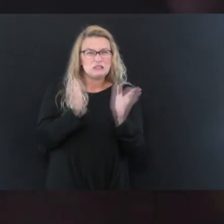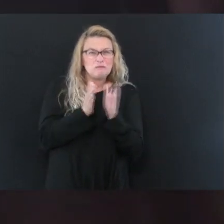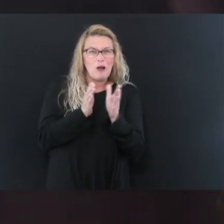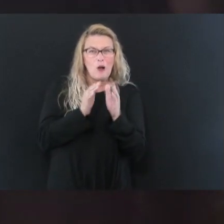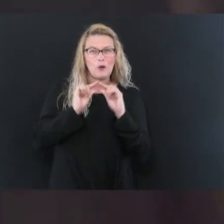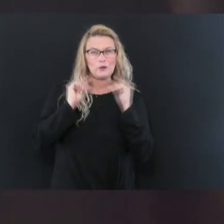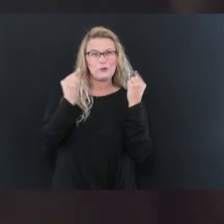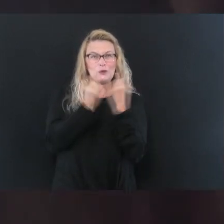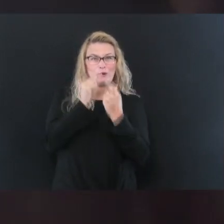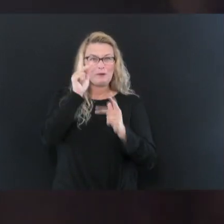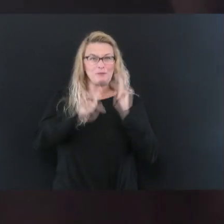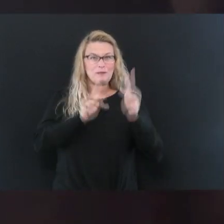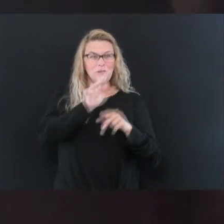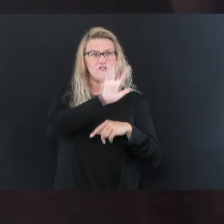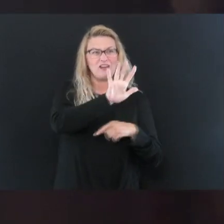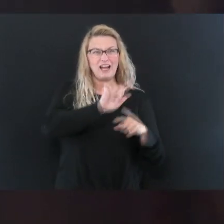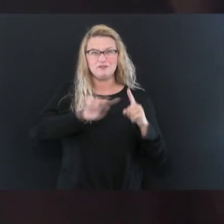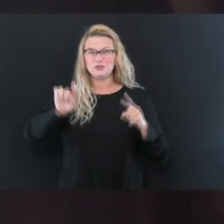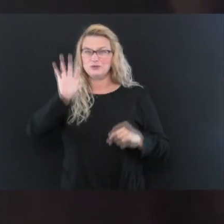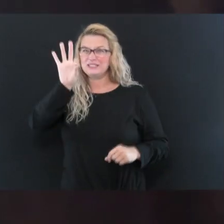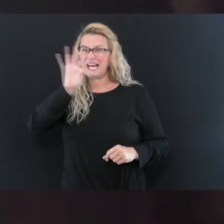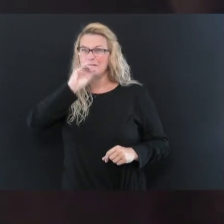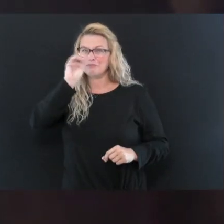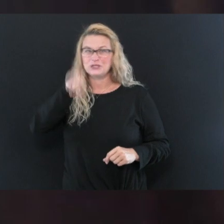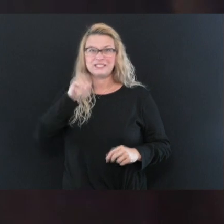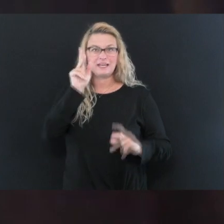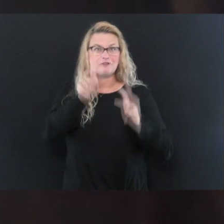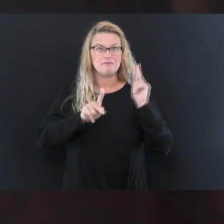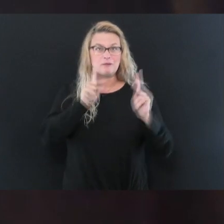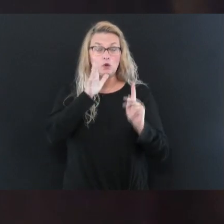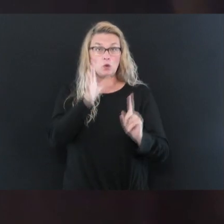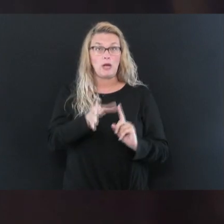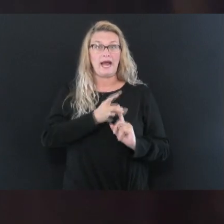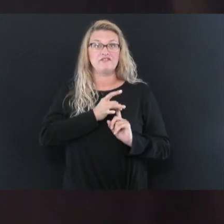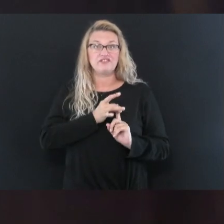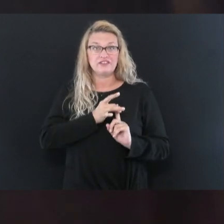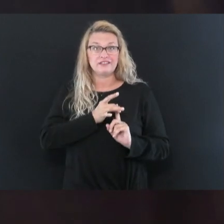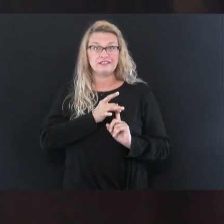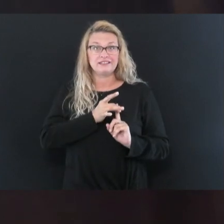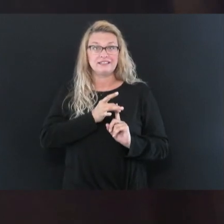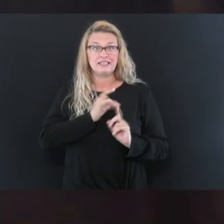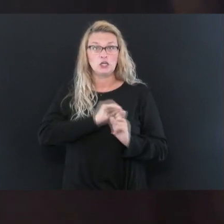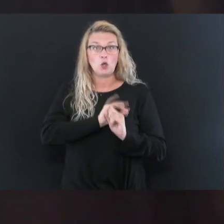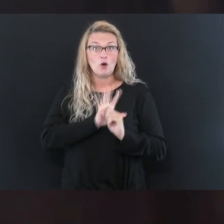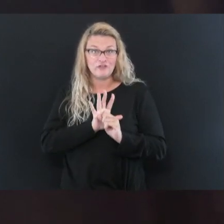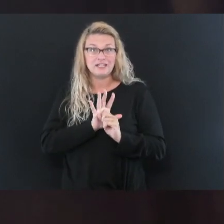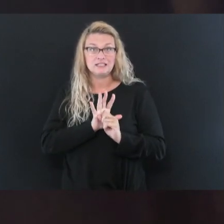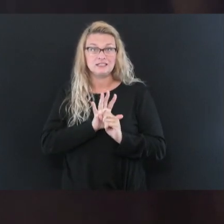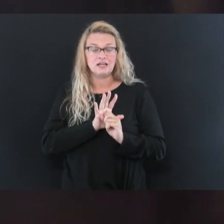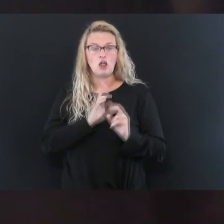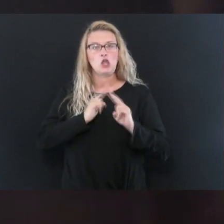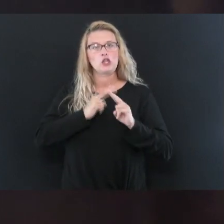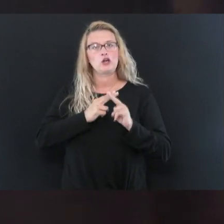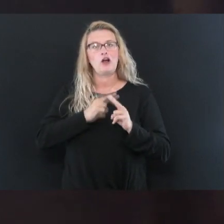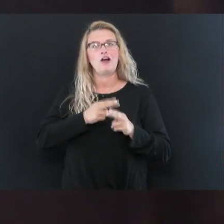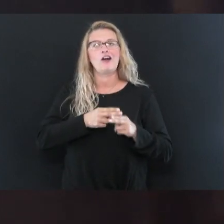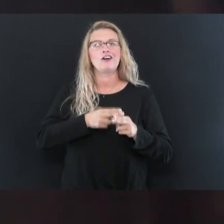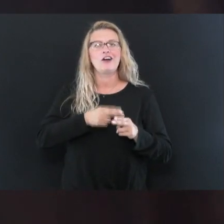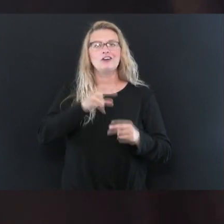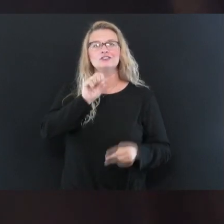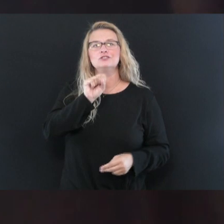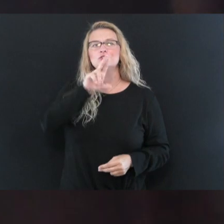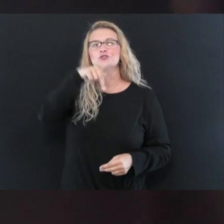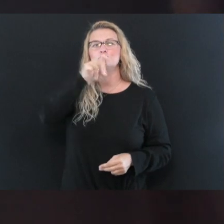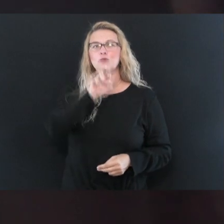the 5 to 9% of people who are infected with COVID, the so-called super spreaders, that are responsible